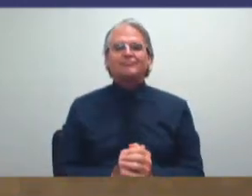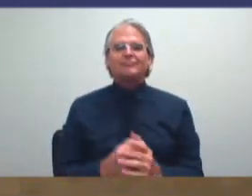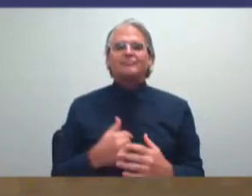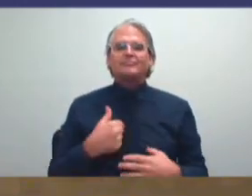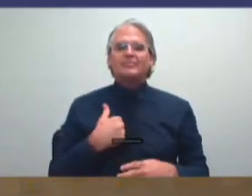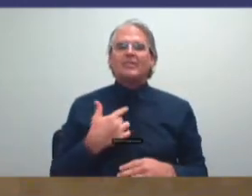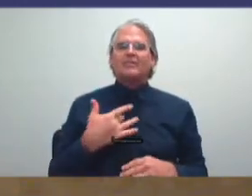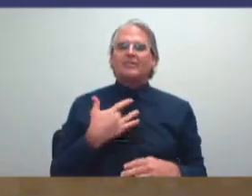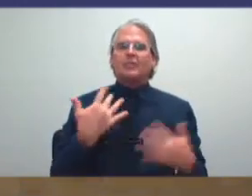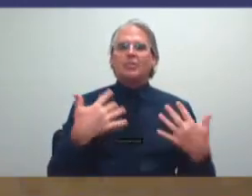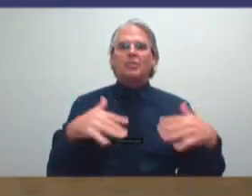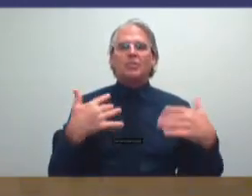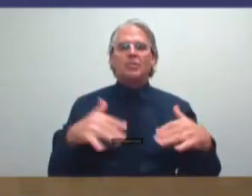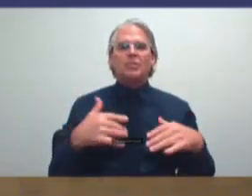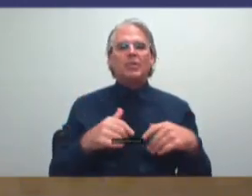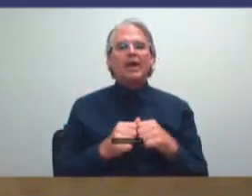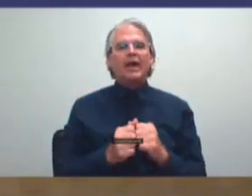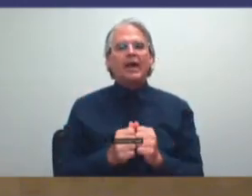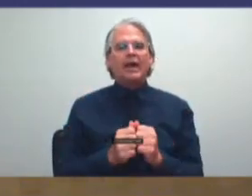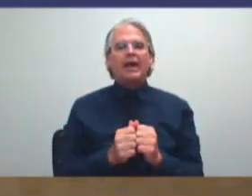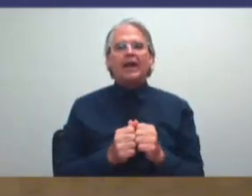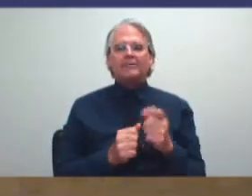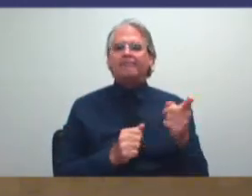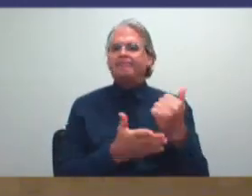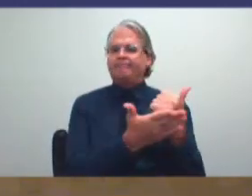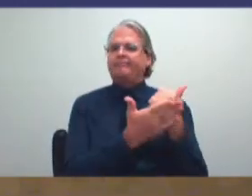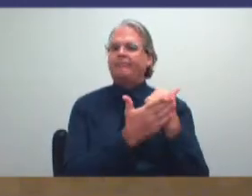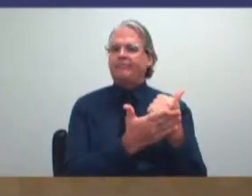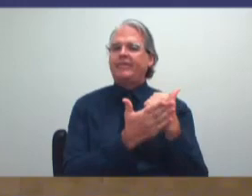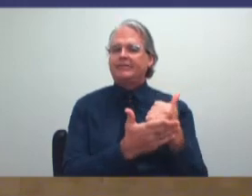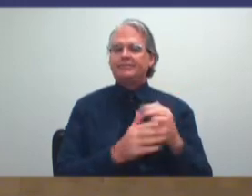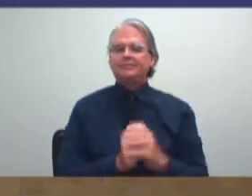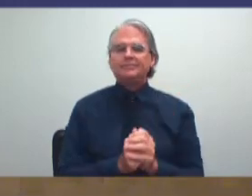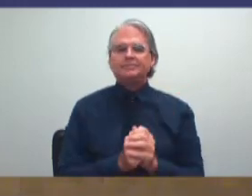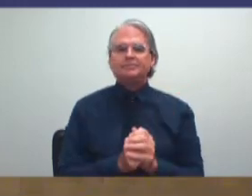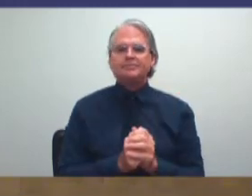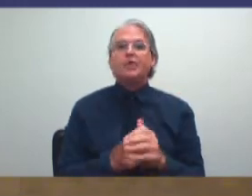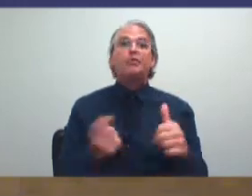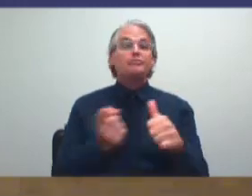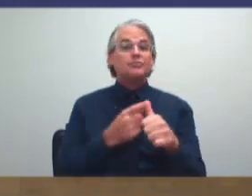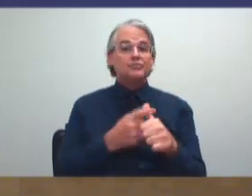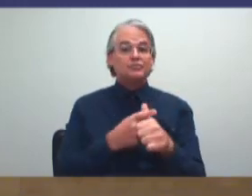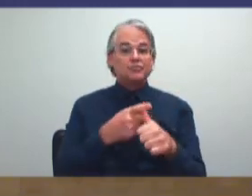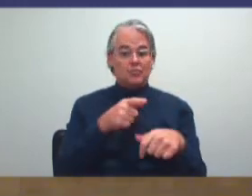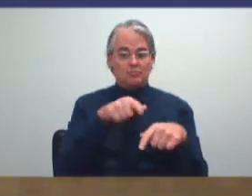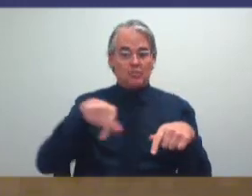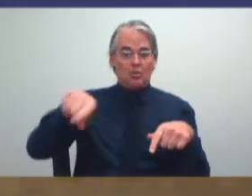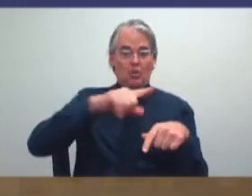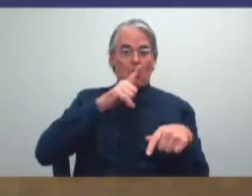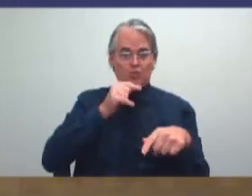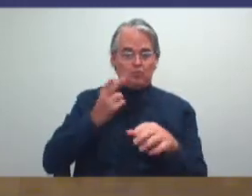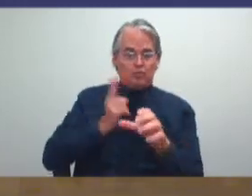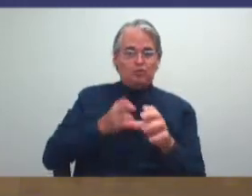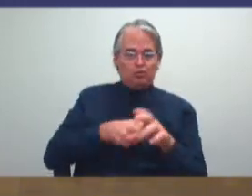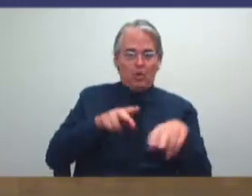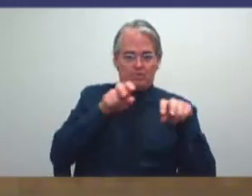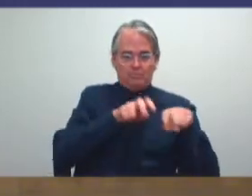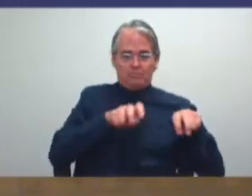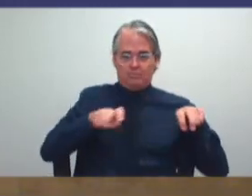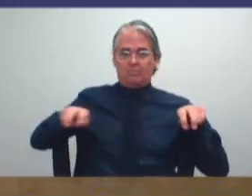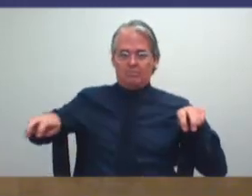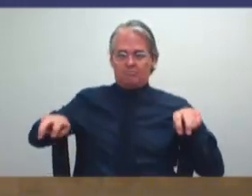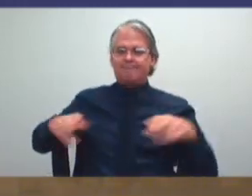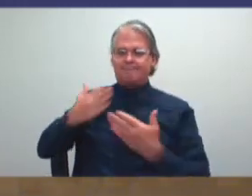And so first, I'd like to thank our panel members who have joined us here today and here to answer